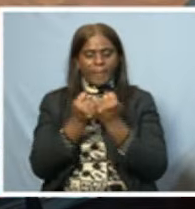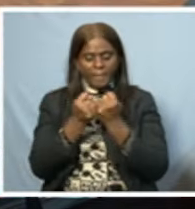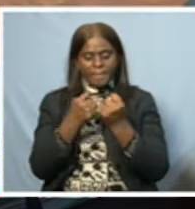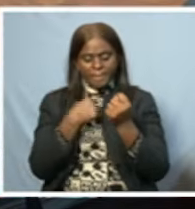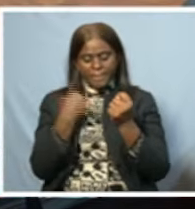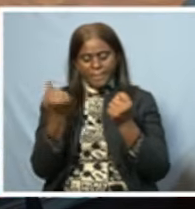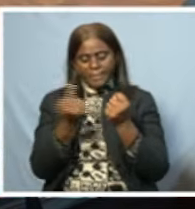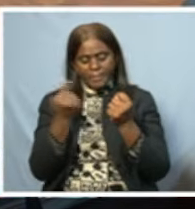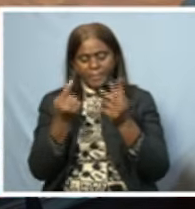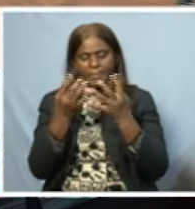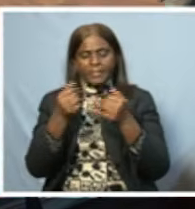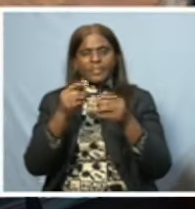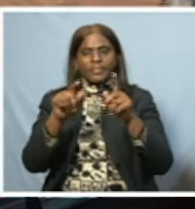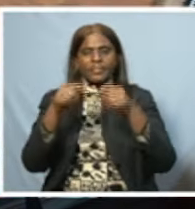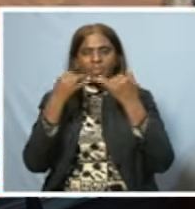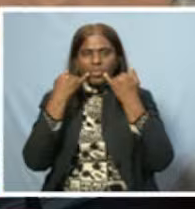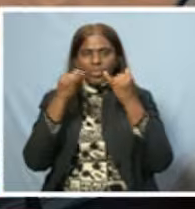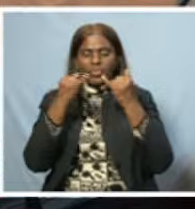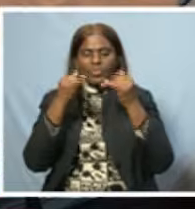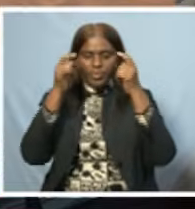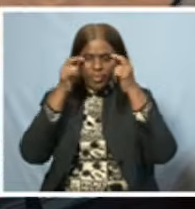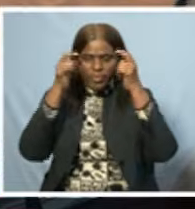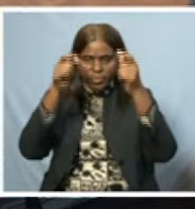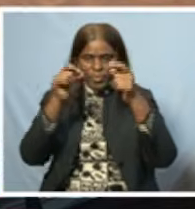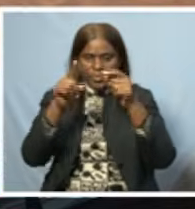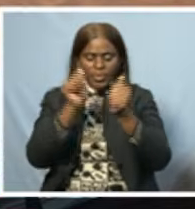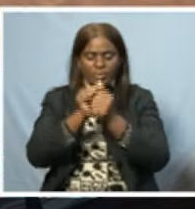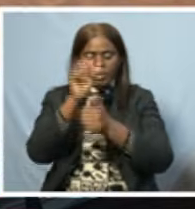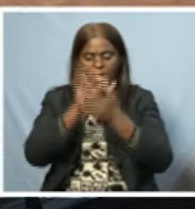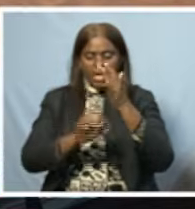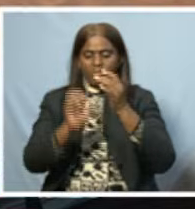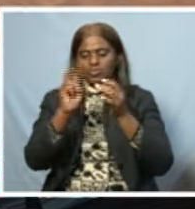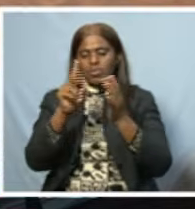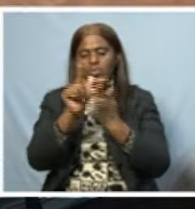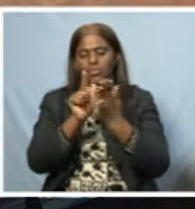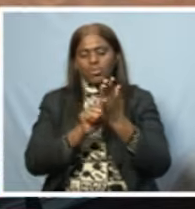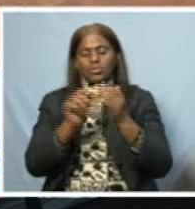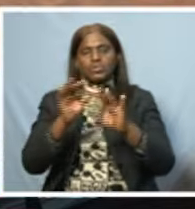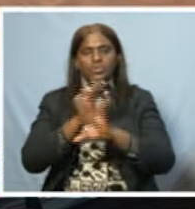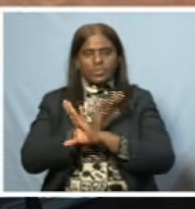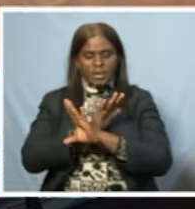would like to insulate you or to vest you with Cap 12 of the laws of Zambia.